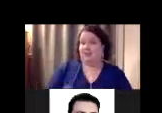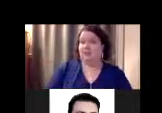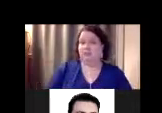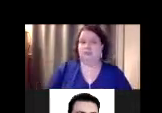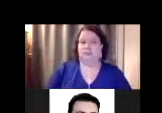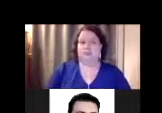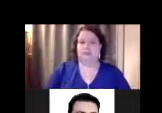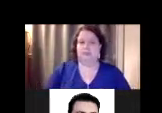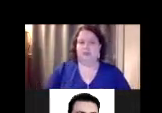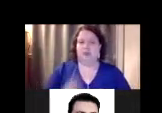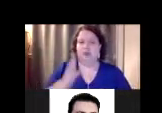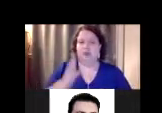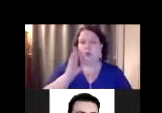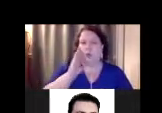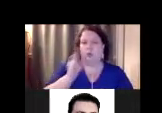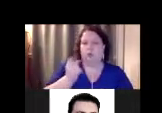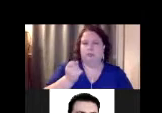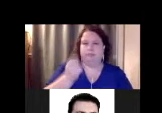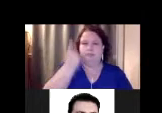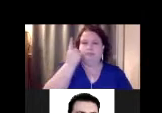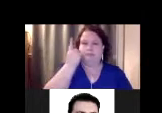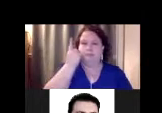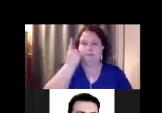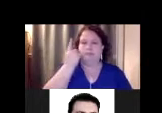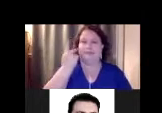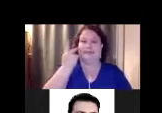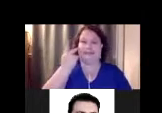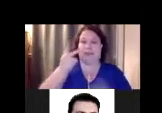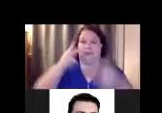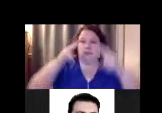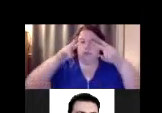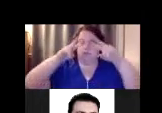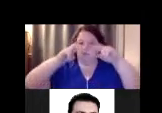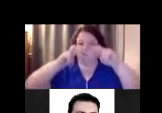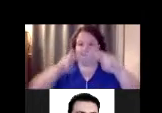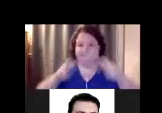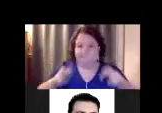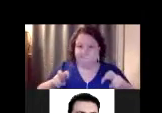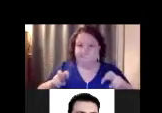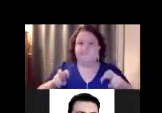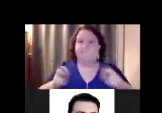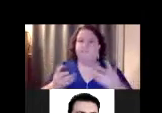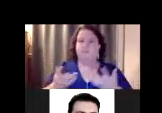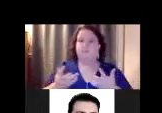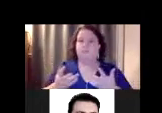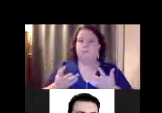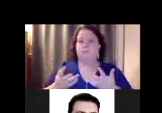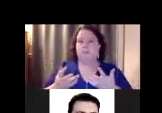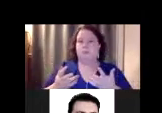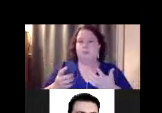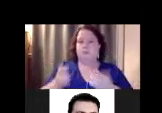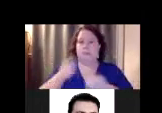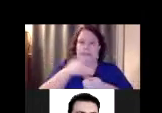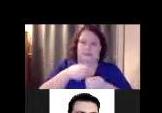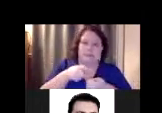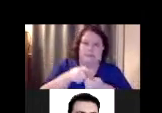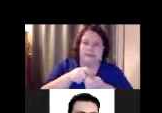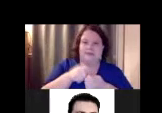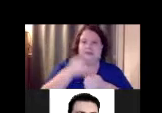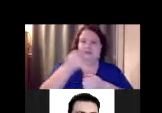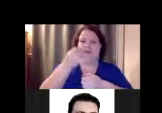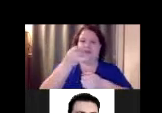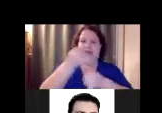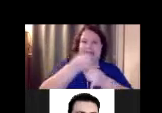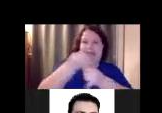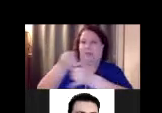together in terms of, we have delved very deep into the specifics of campuses, and we're trying